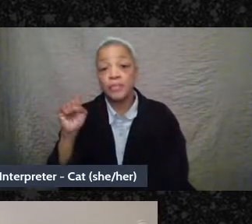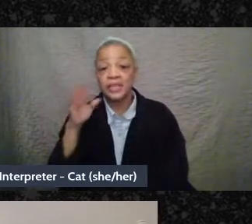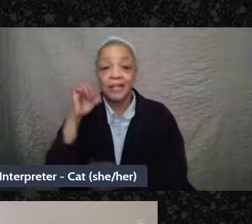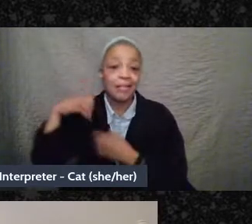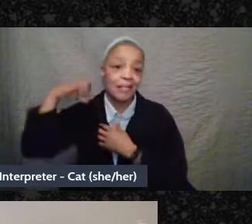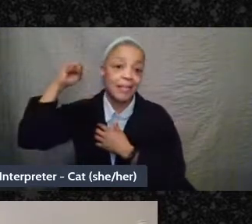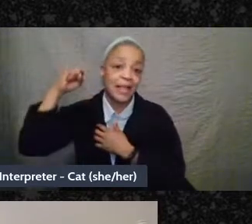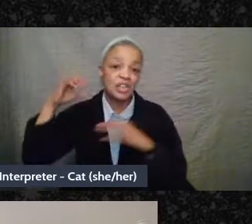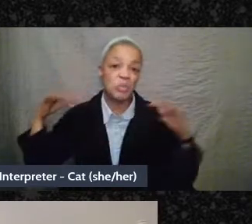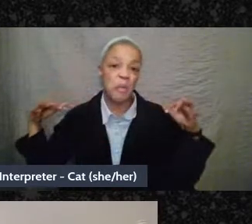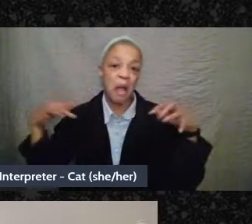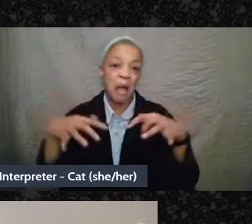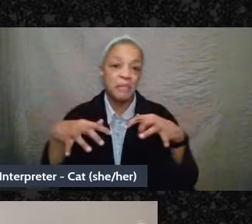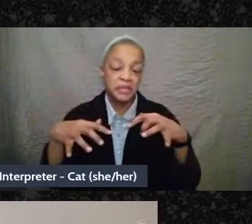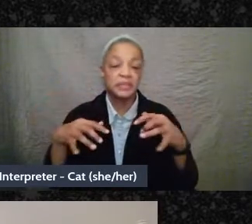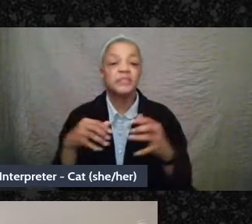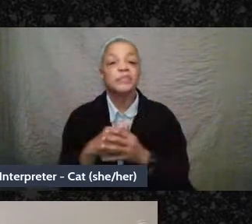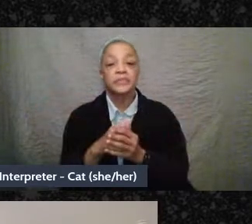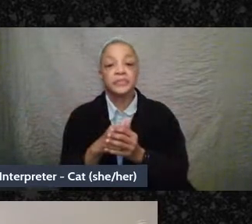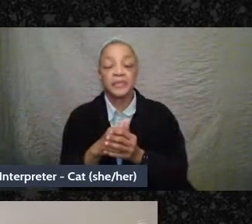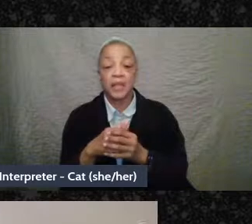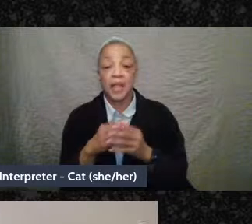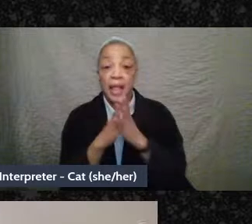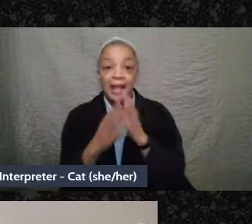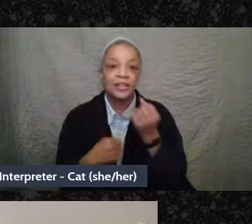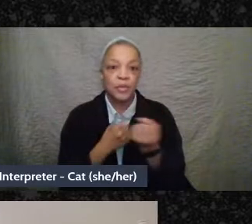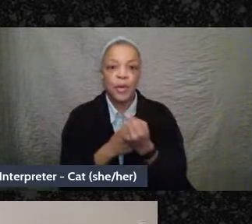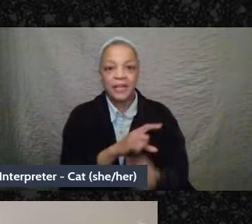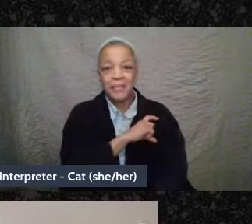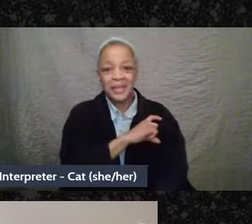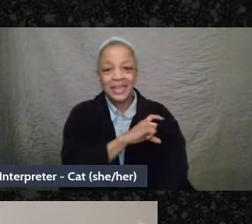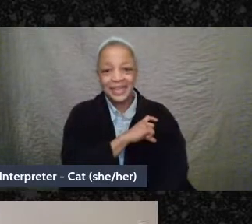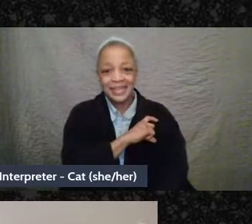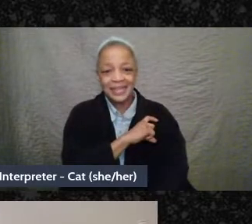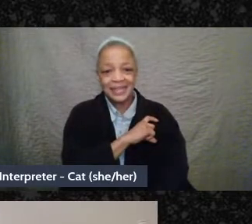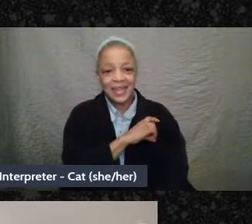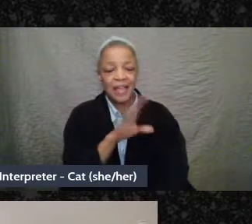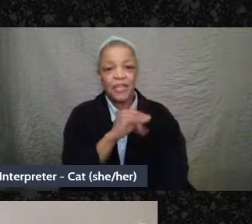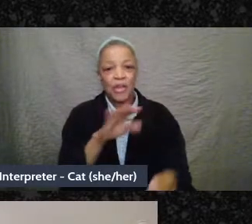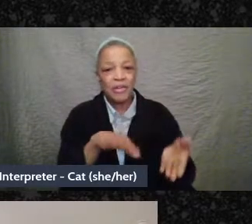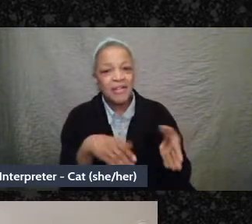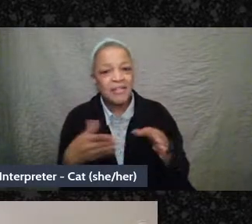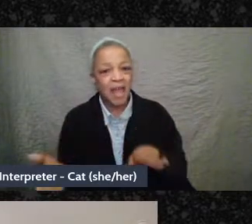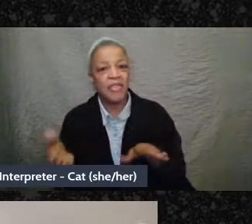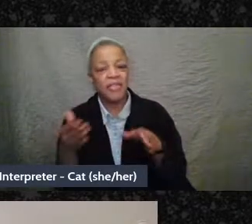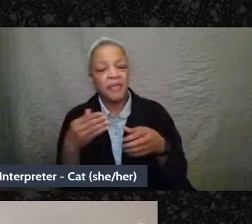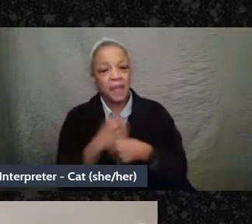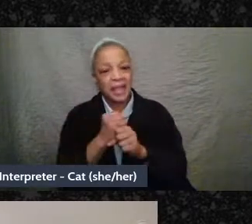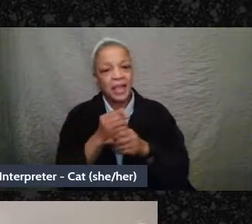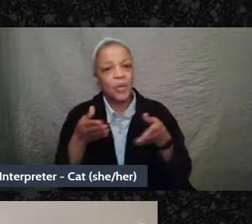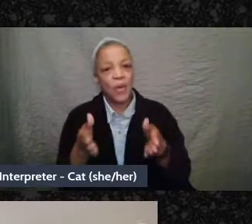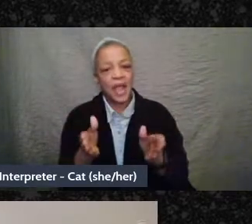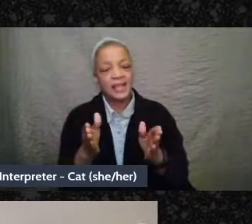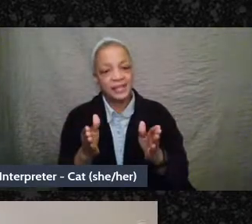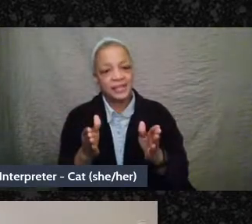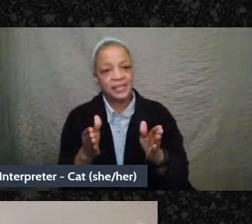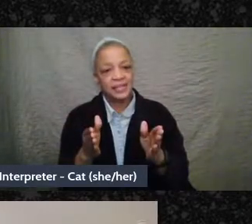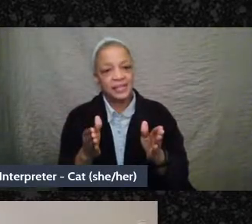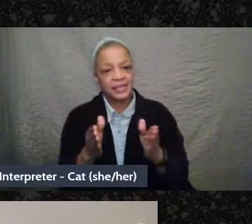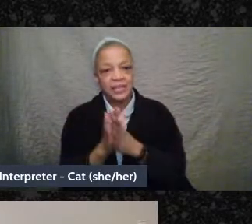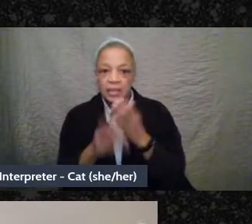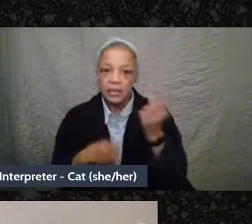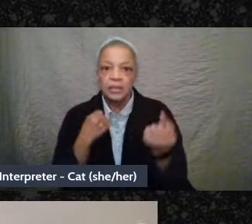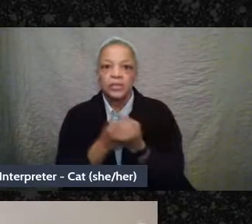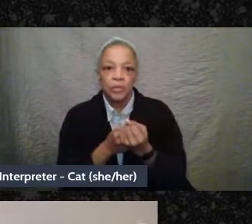and to their death-making ways, and so fueled by and aided by